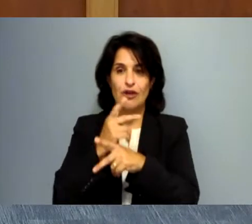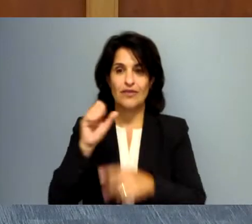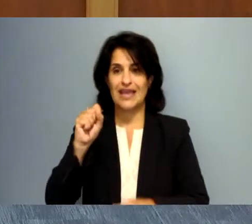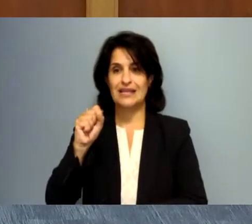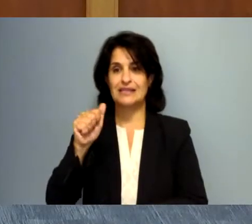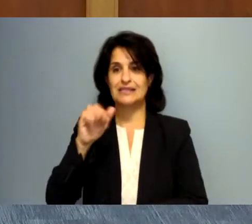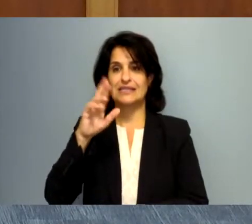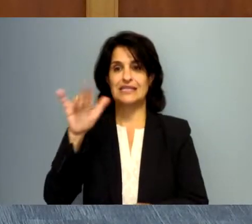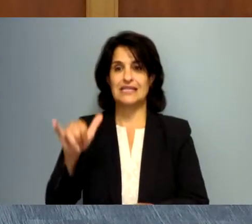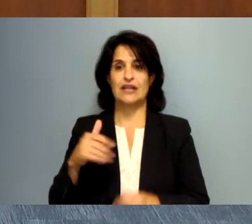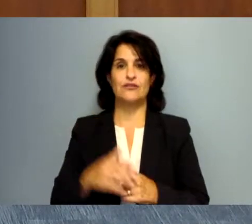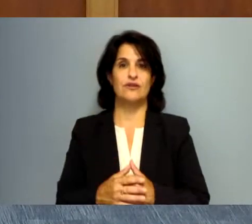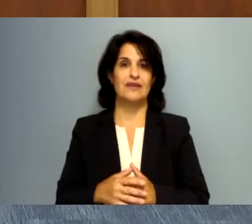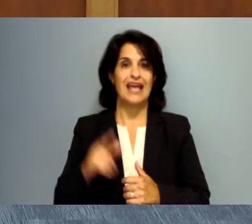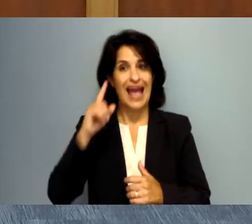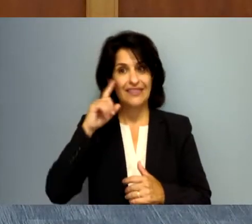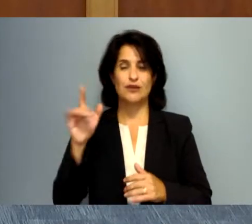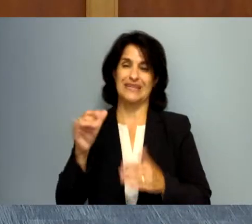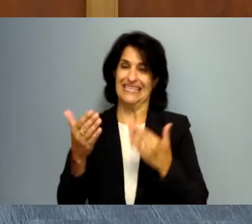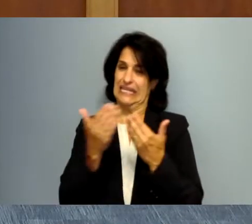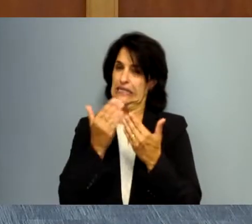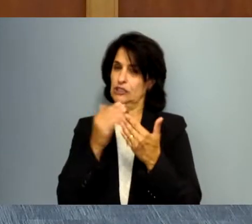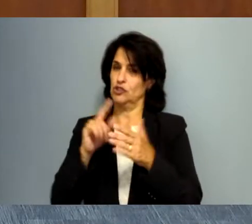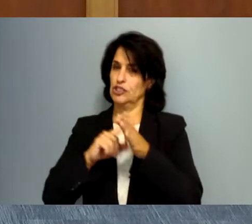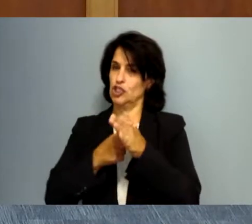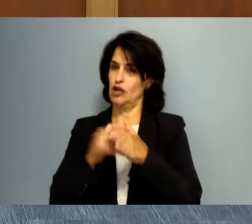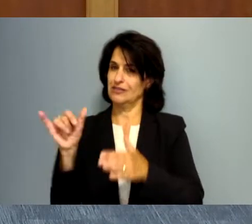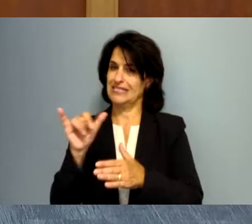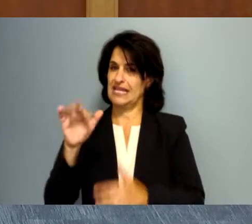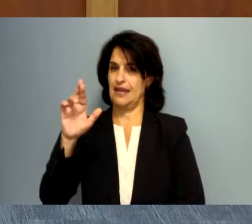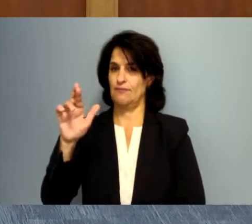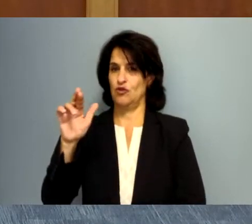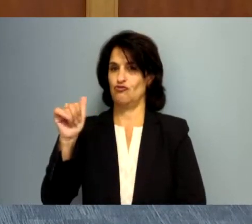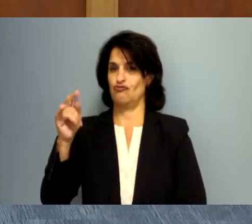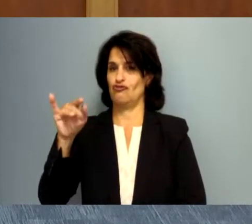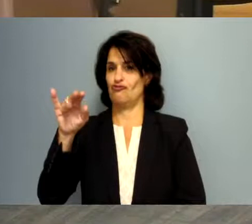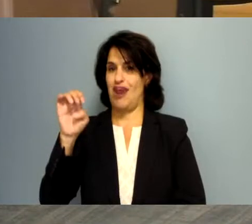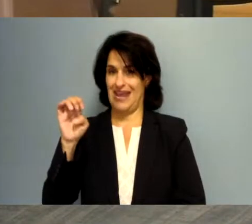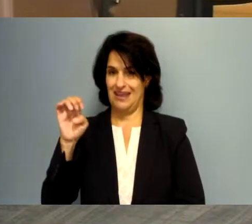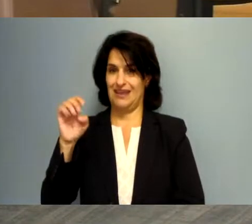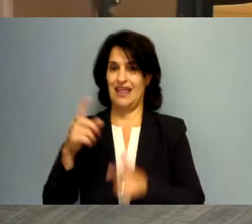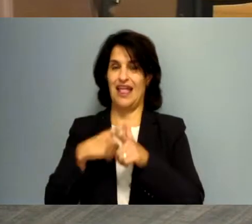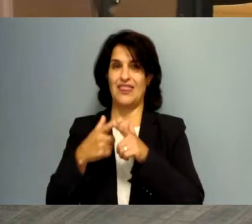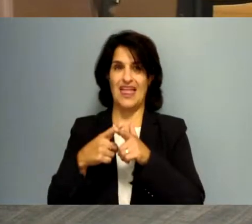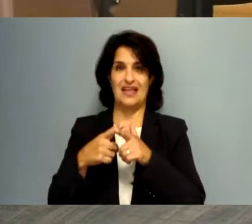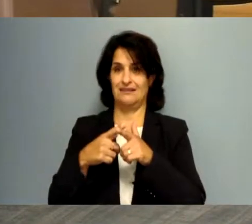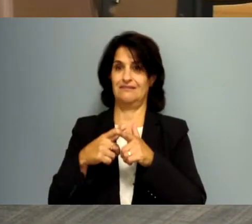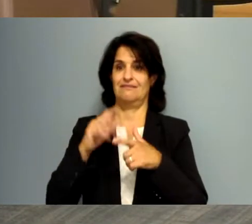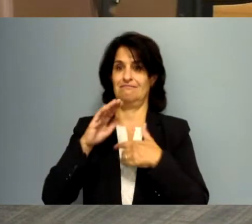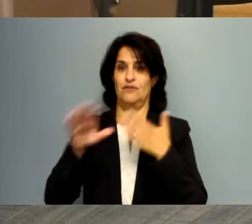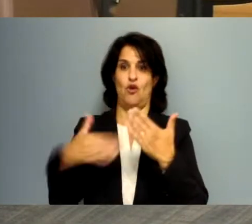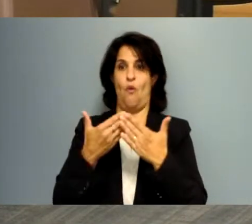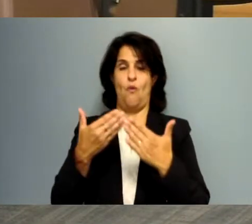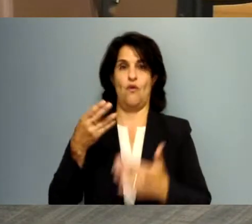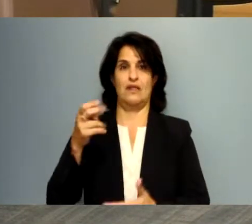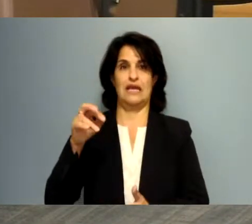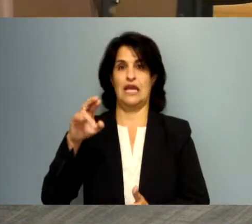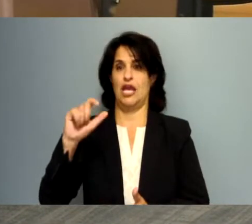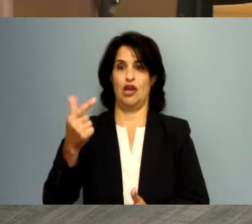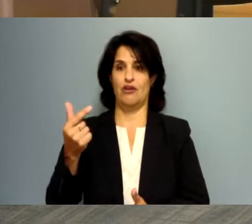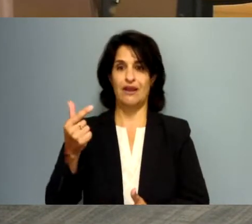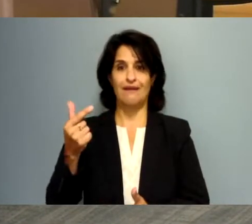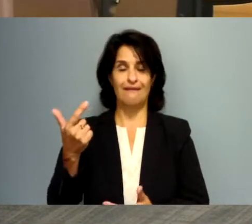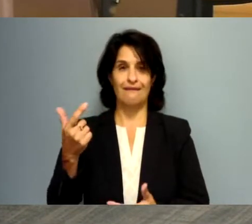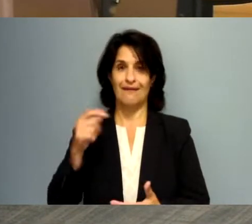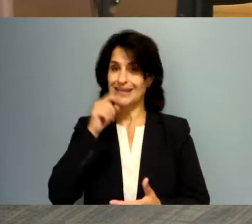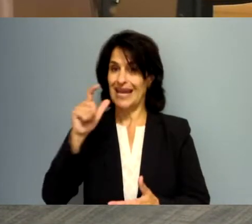I think it'd be easier to start out at the same rate and the hold hearings, or they wouldn't